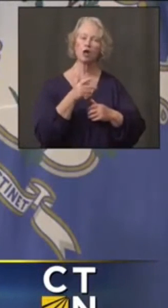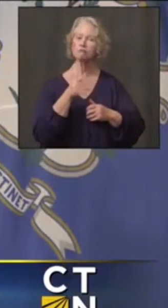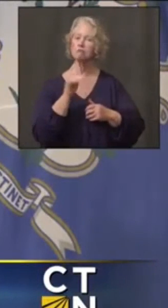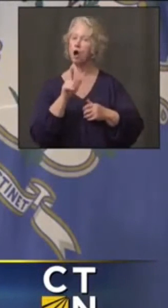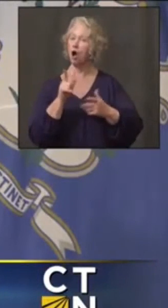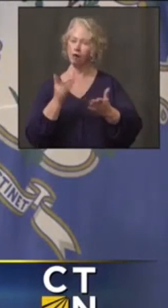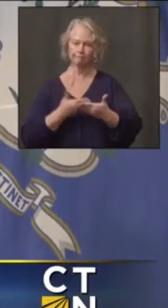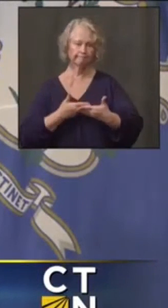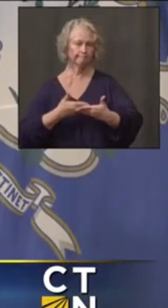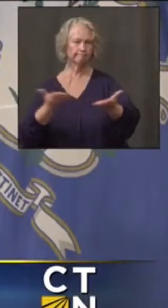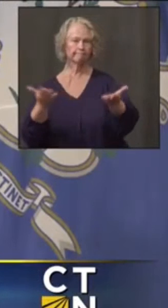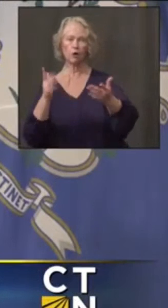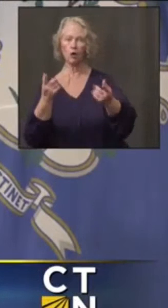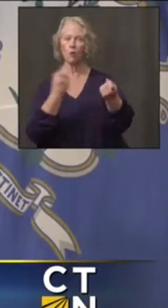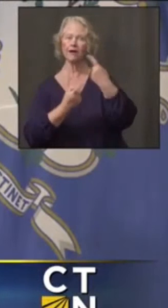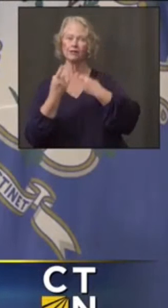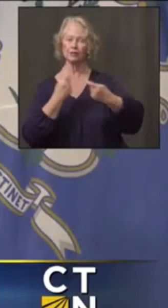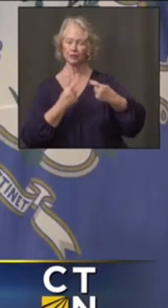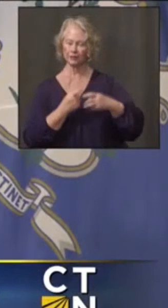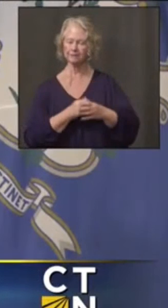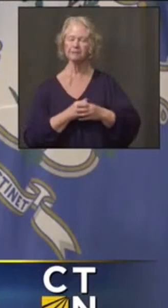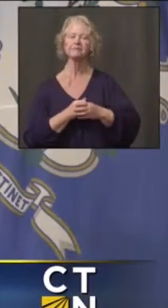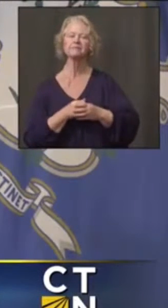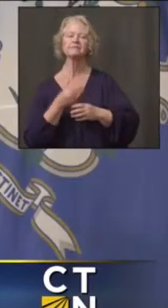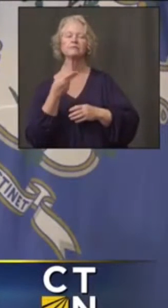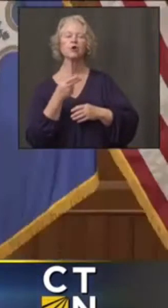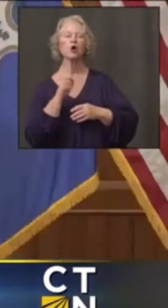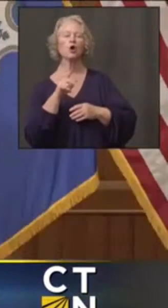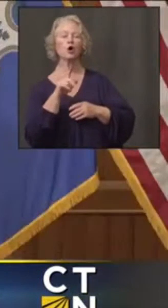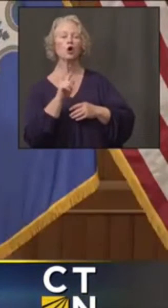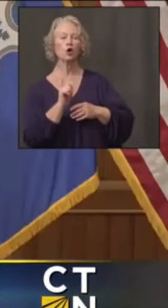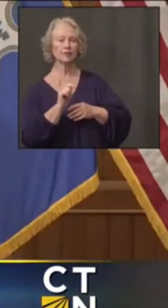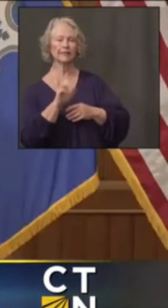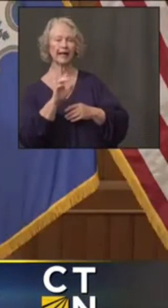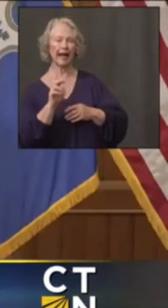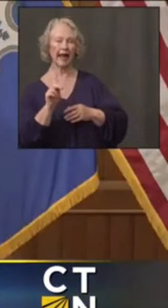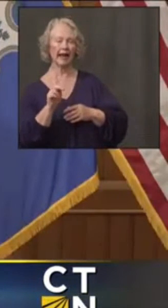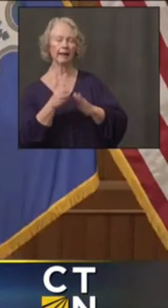questions. All right, thank you. We'll start with Hearst, Connecticut Media.